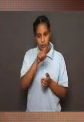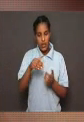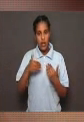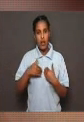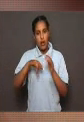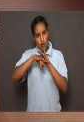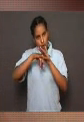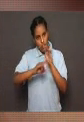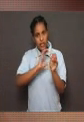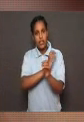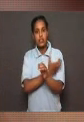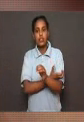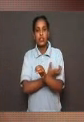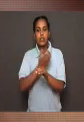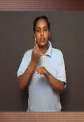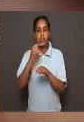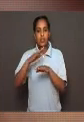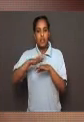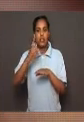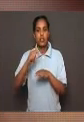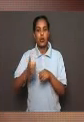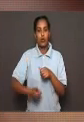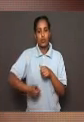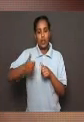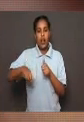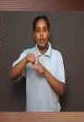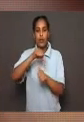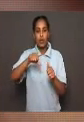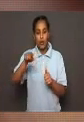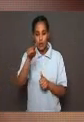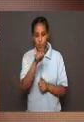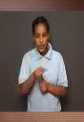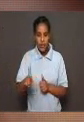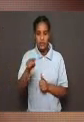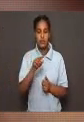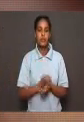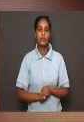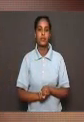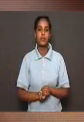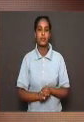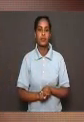a lower energy than the original atomic orbitals.